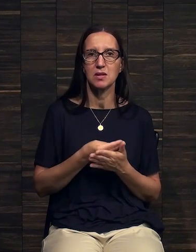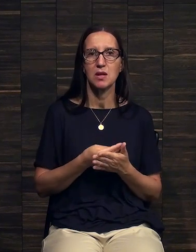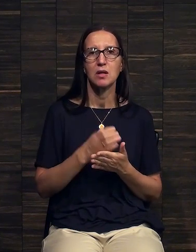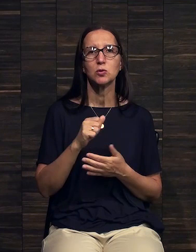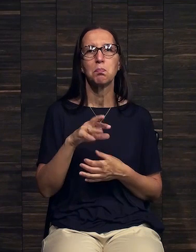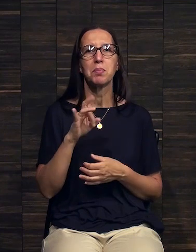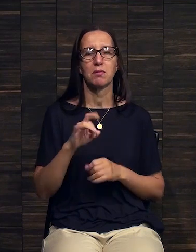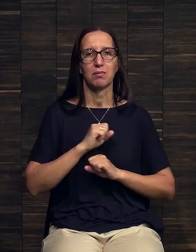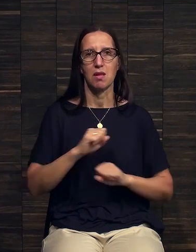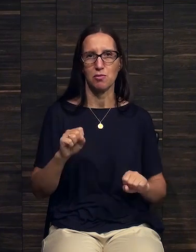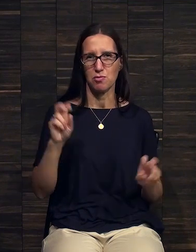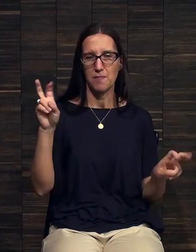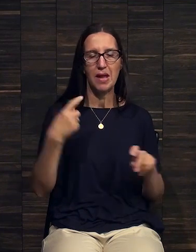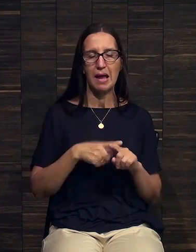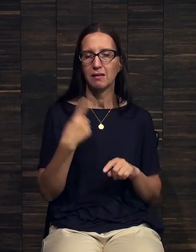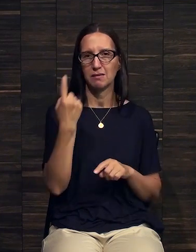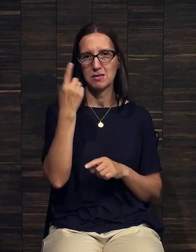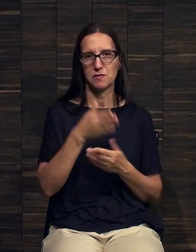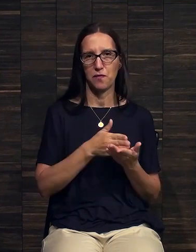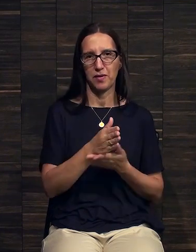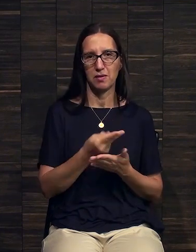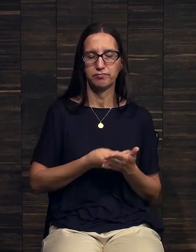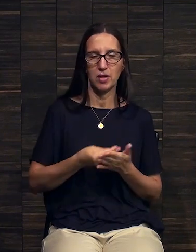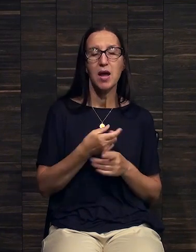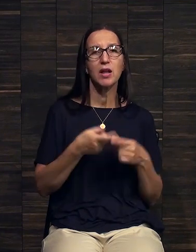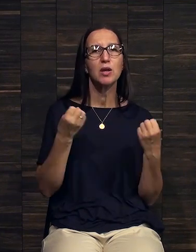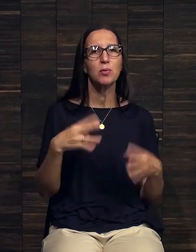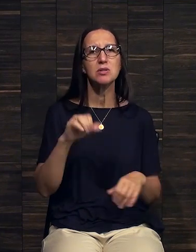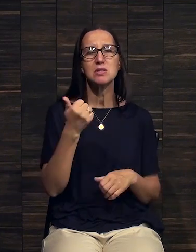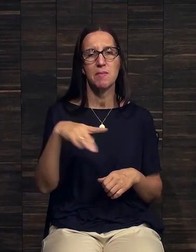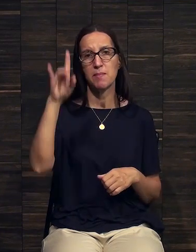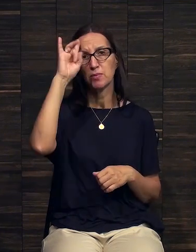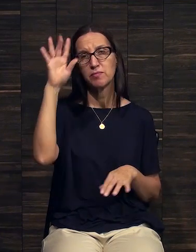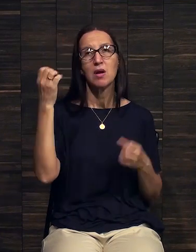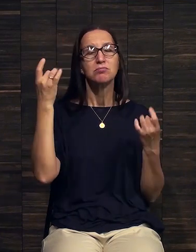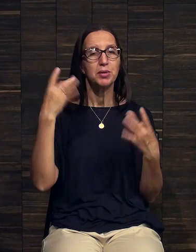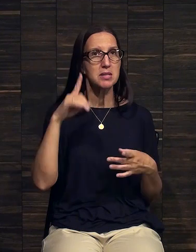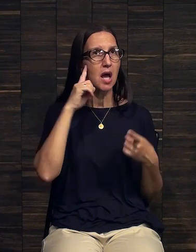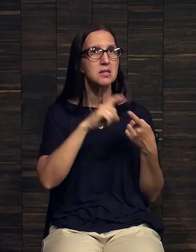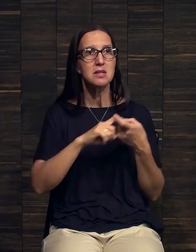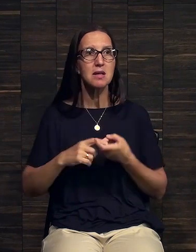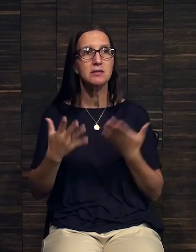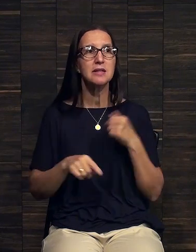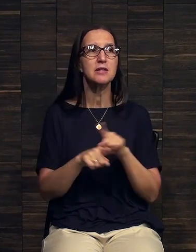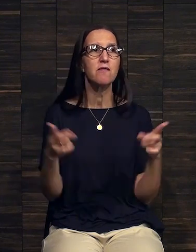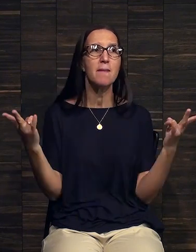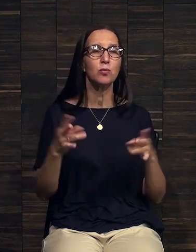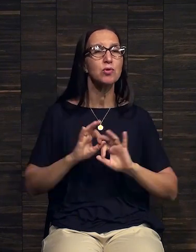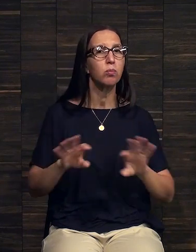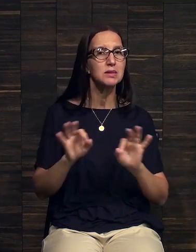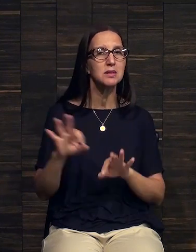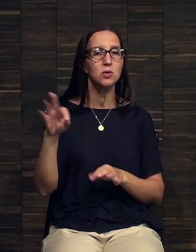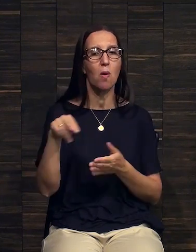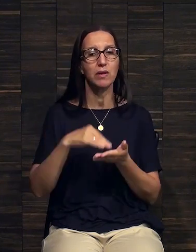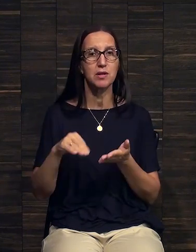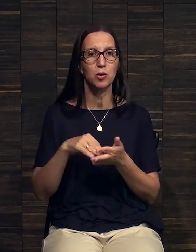about superhero comics. This is not the only one. Comics, but this is the easiest, the most popular.